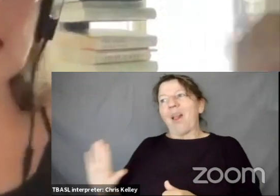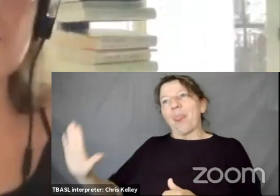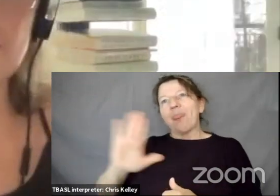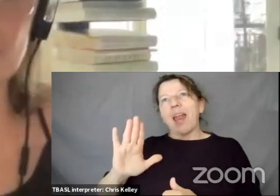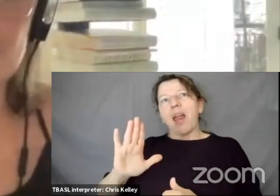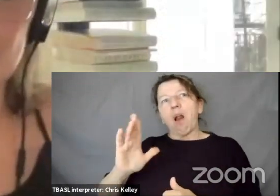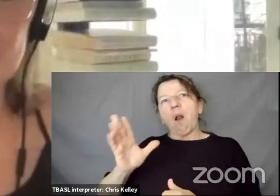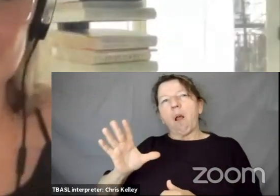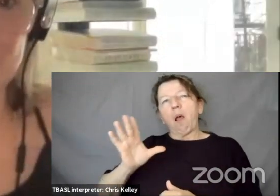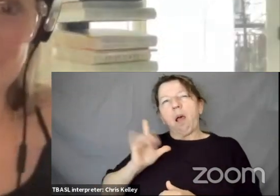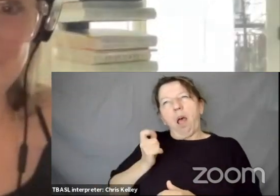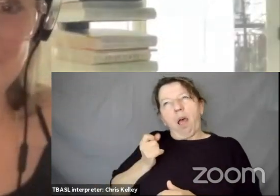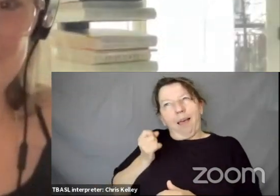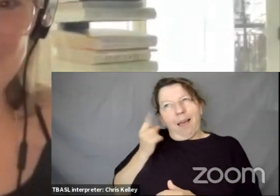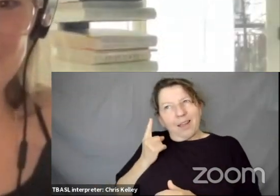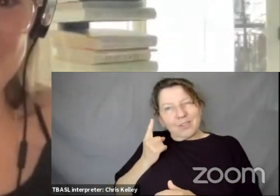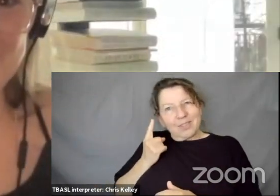I was thankful for this ritual